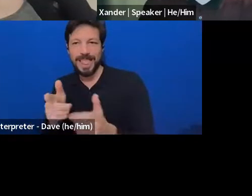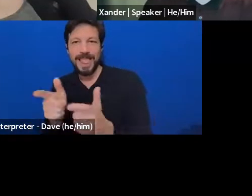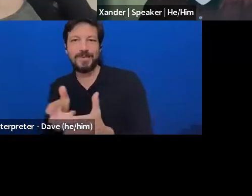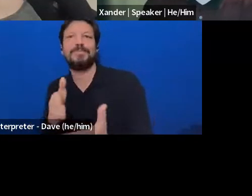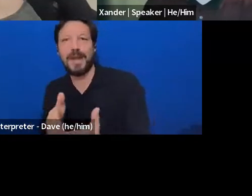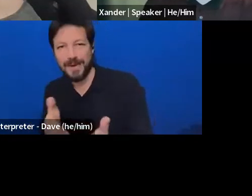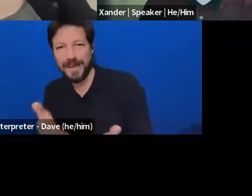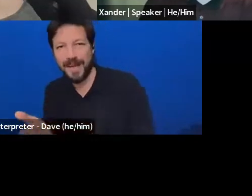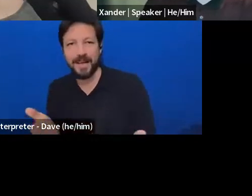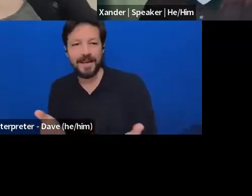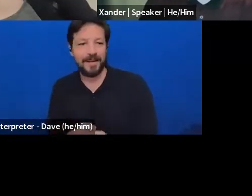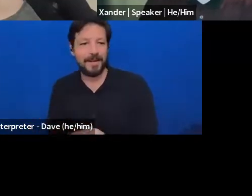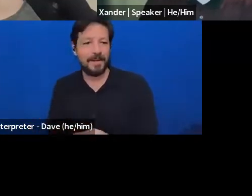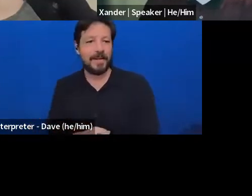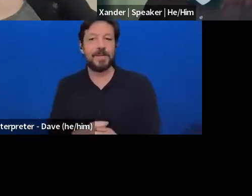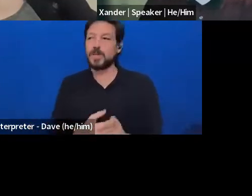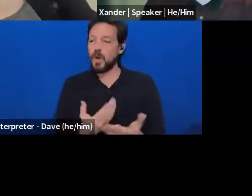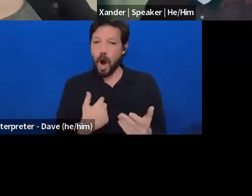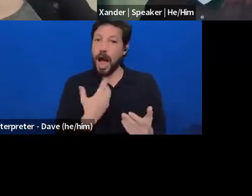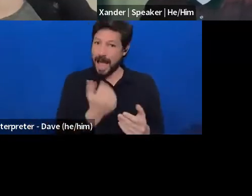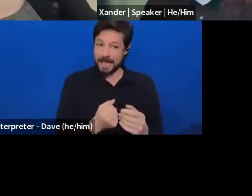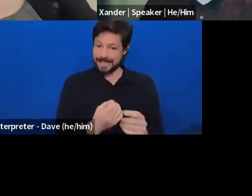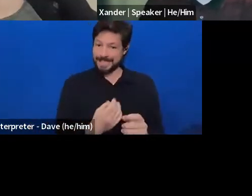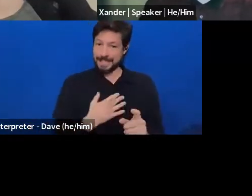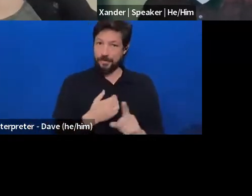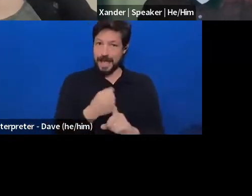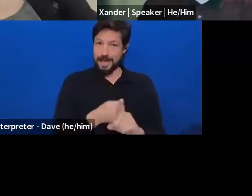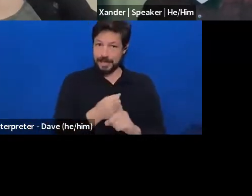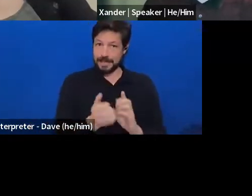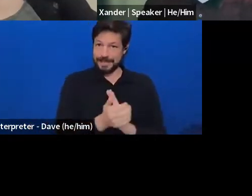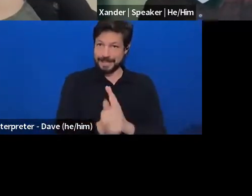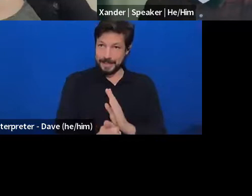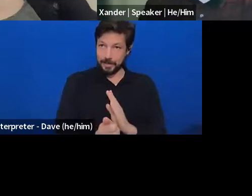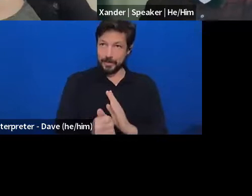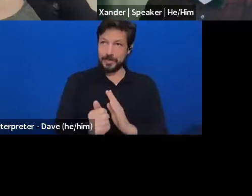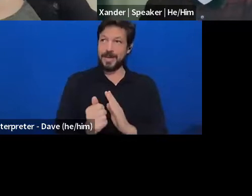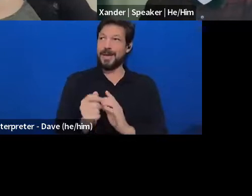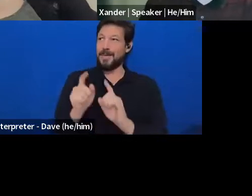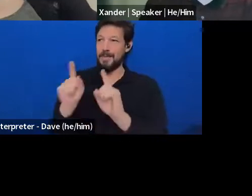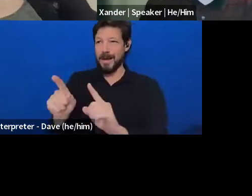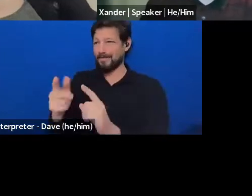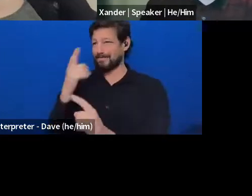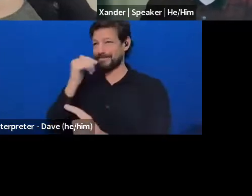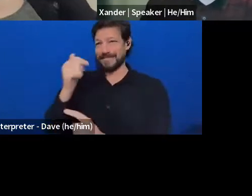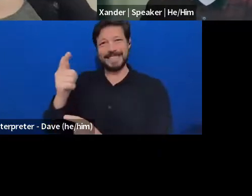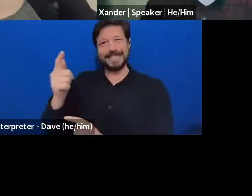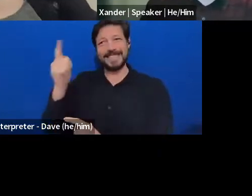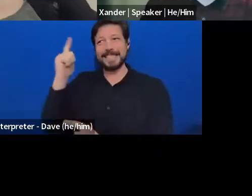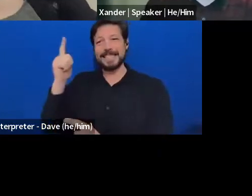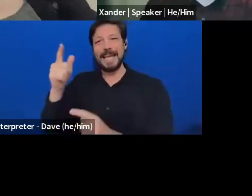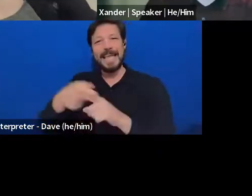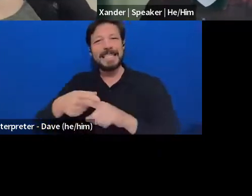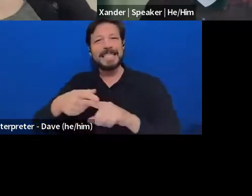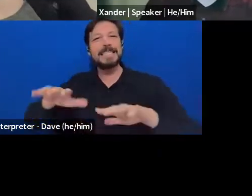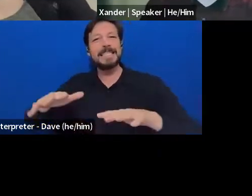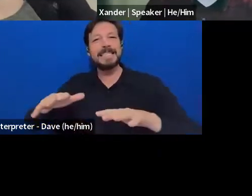that I had learnt, even up to that age, it was trickier because he didn't understand English very well, and then he